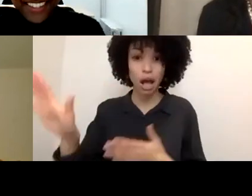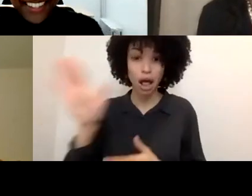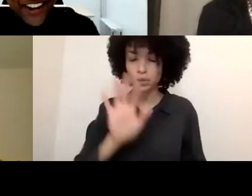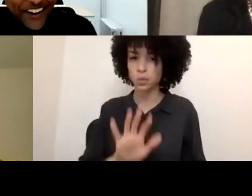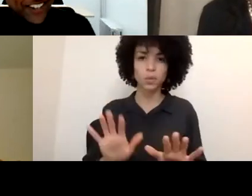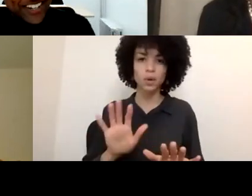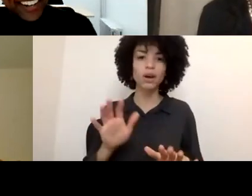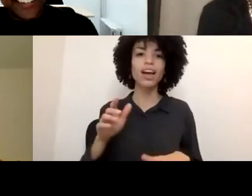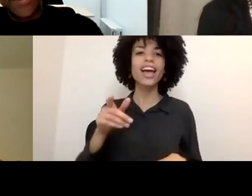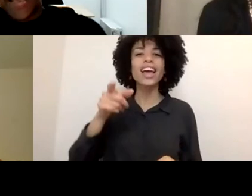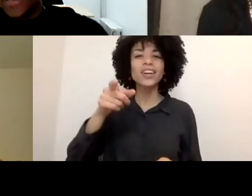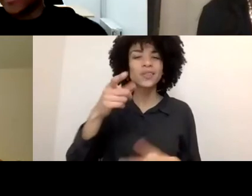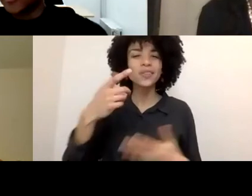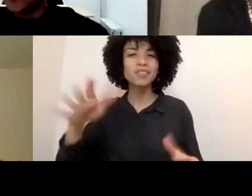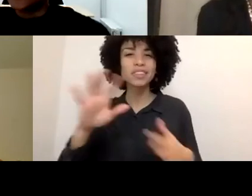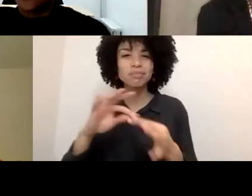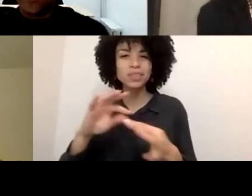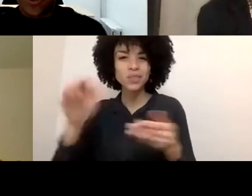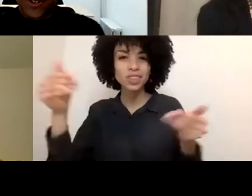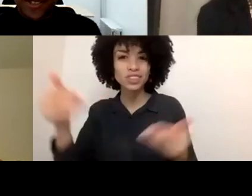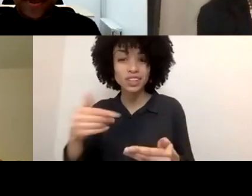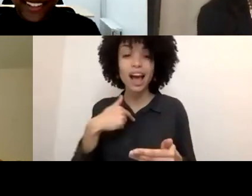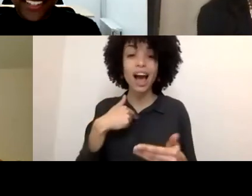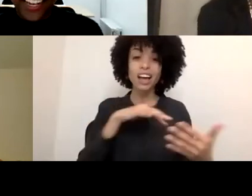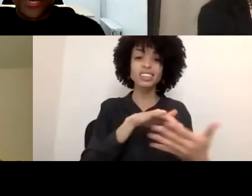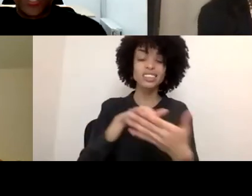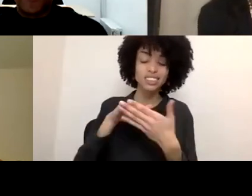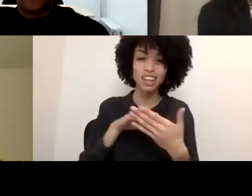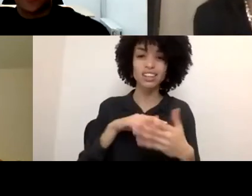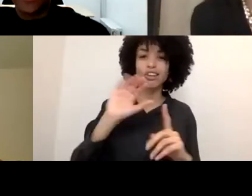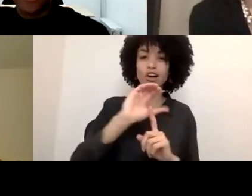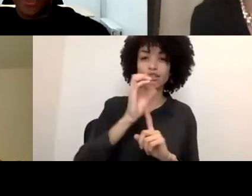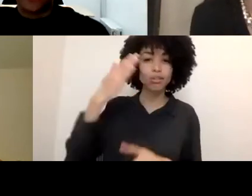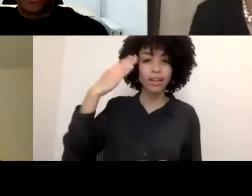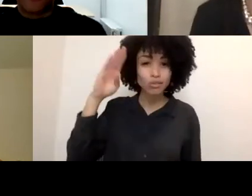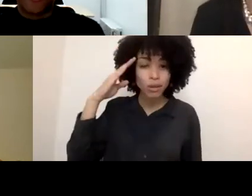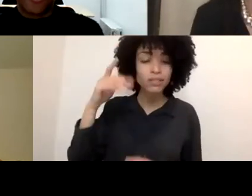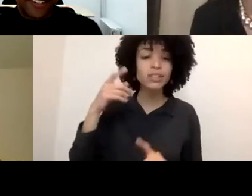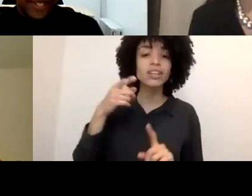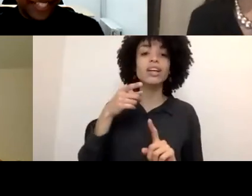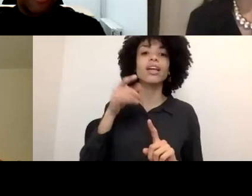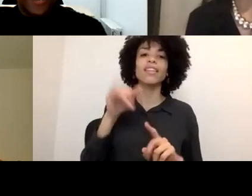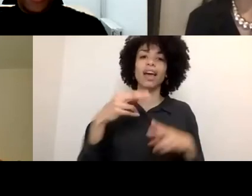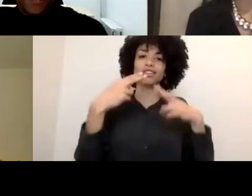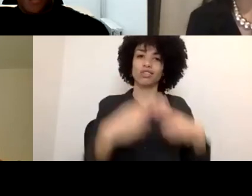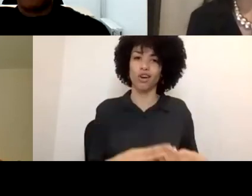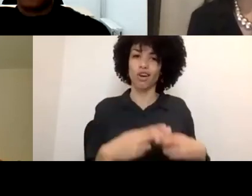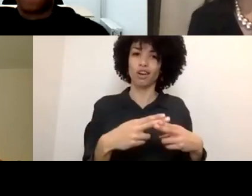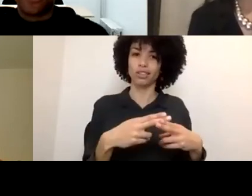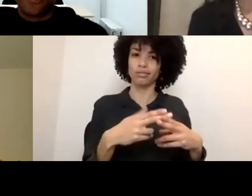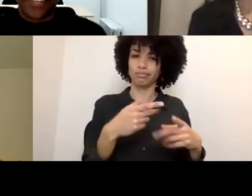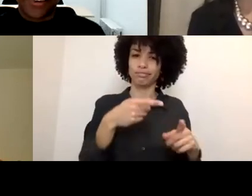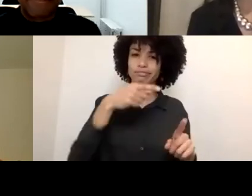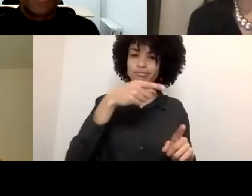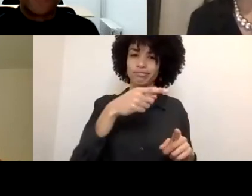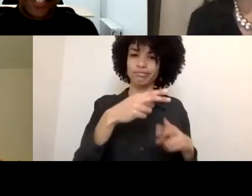mentioned this in your introduction. I actually studied cultural anthropology, which is commonly referred to, the discipline is commonly referred